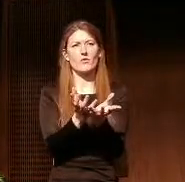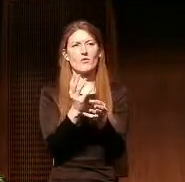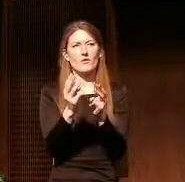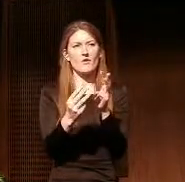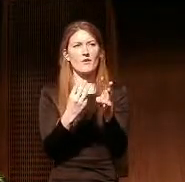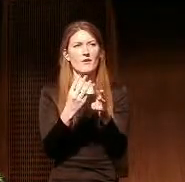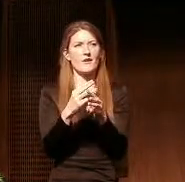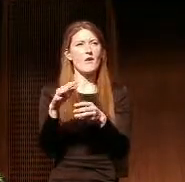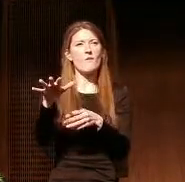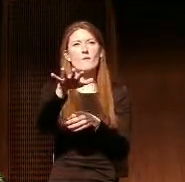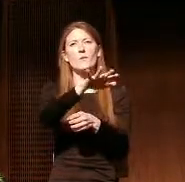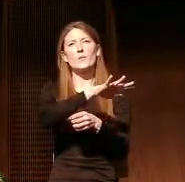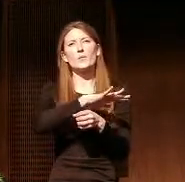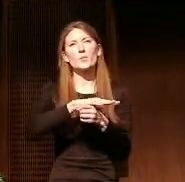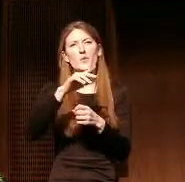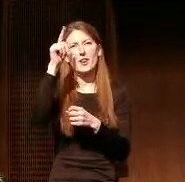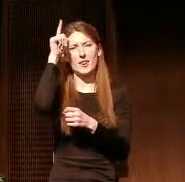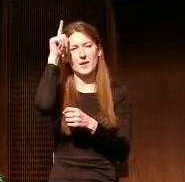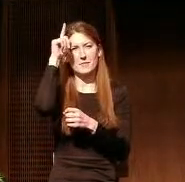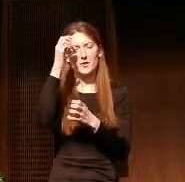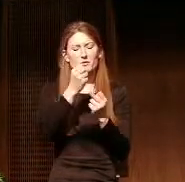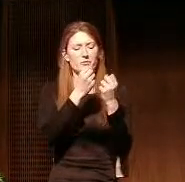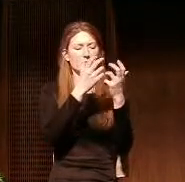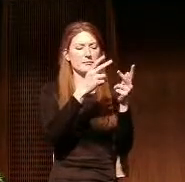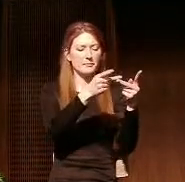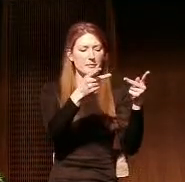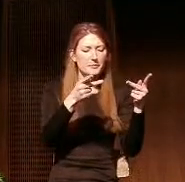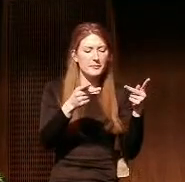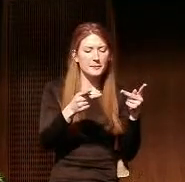and in so many places, friends